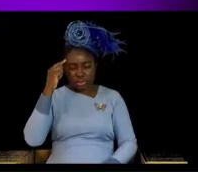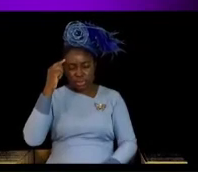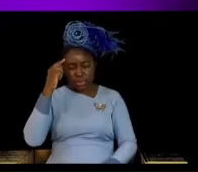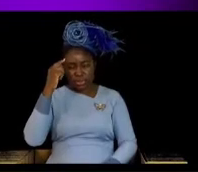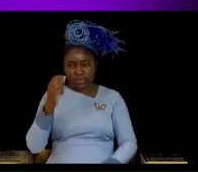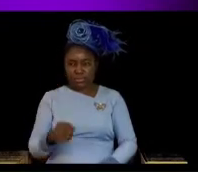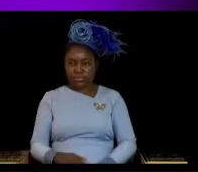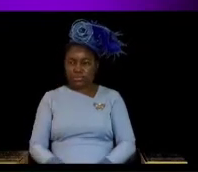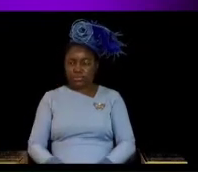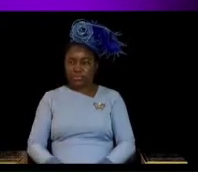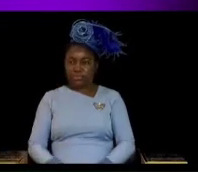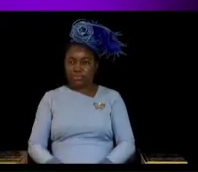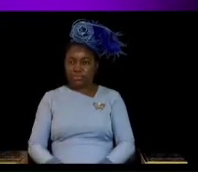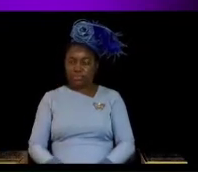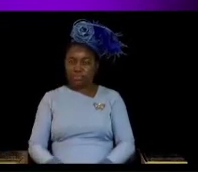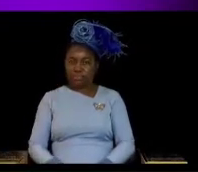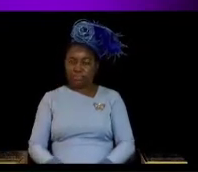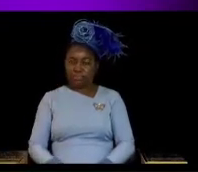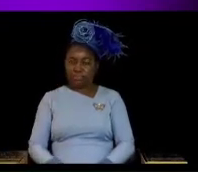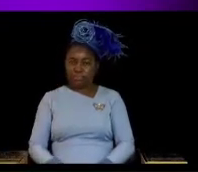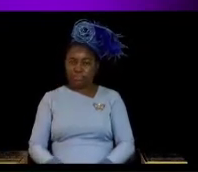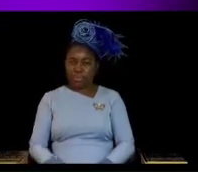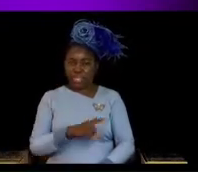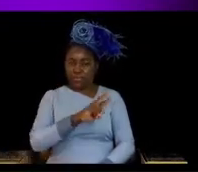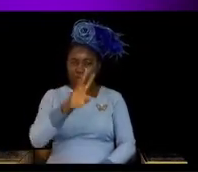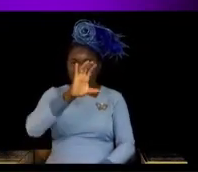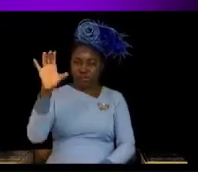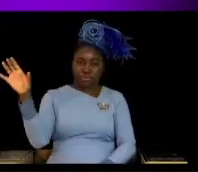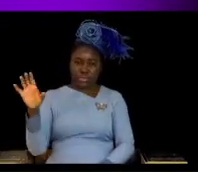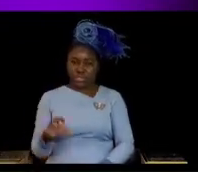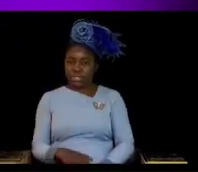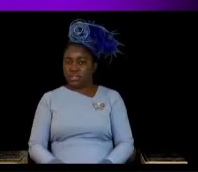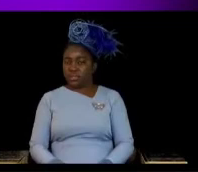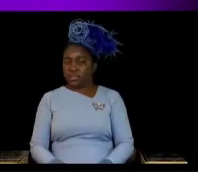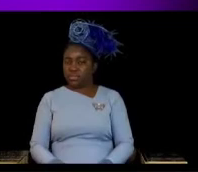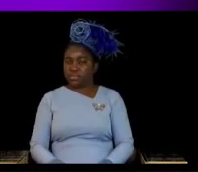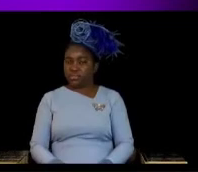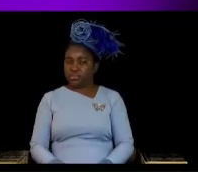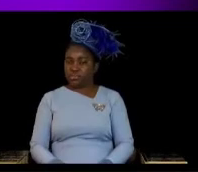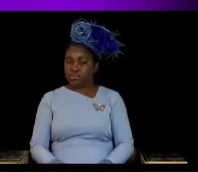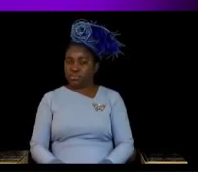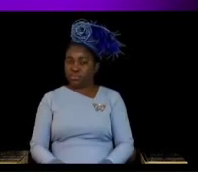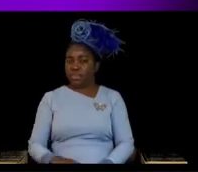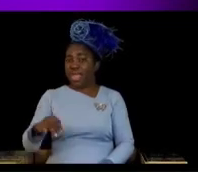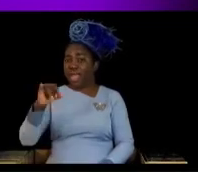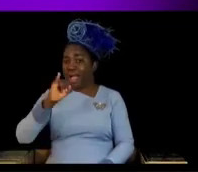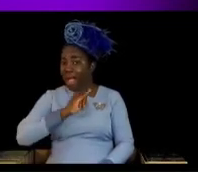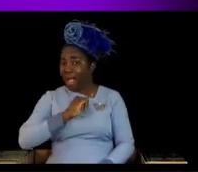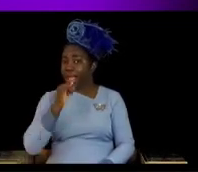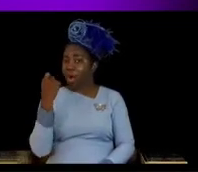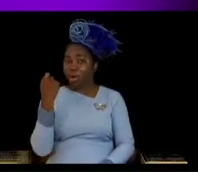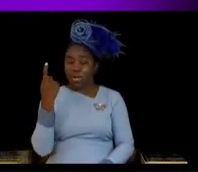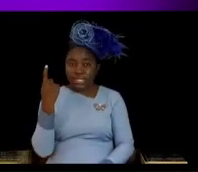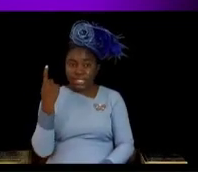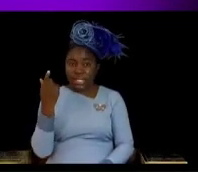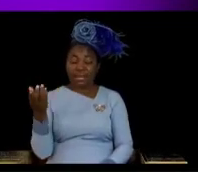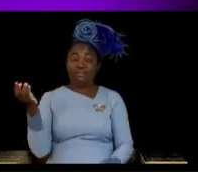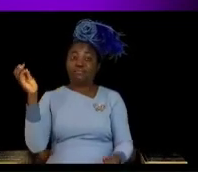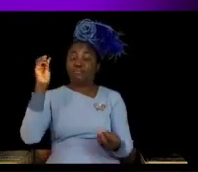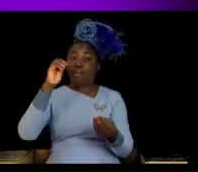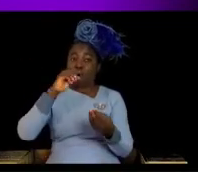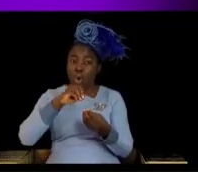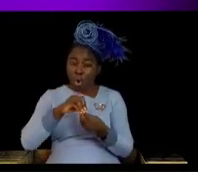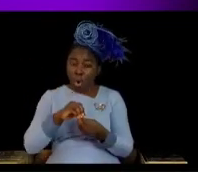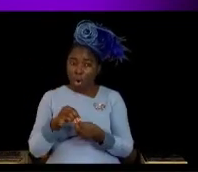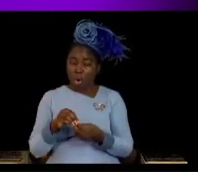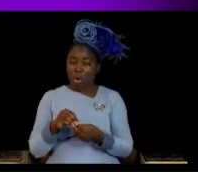isaro mi. Verse 100. Ese ogorun. I understand more oye ye